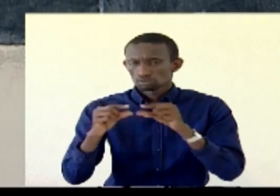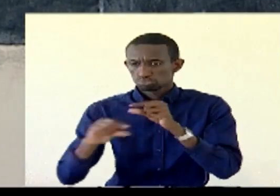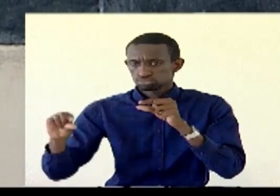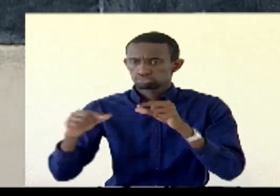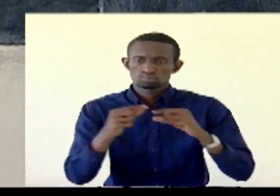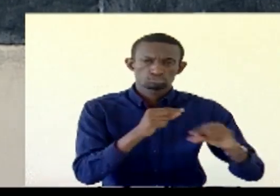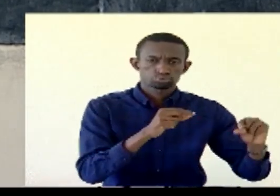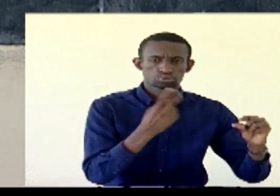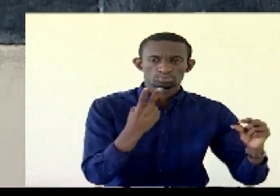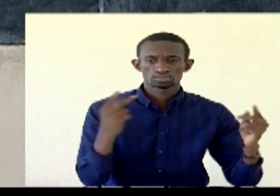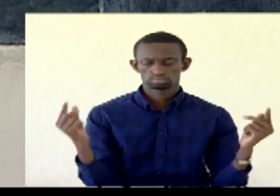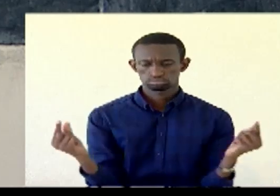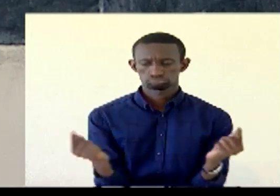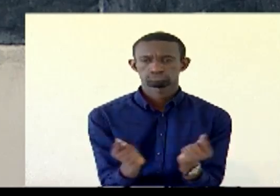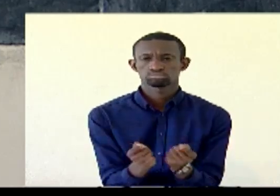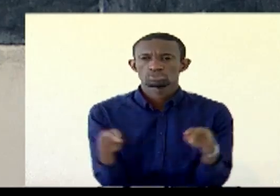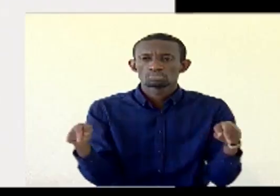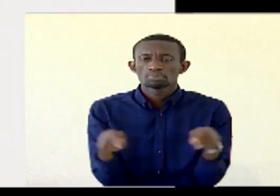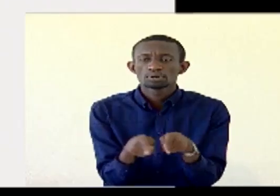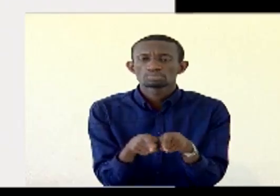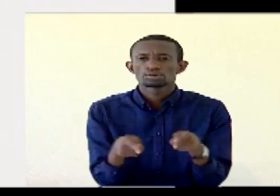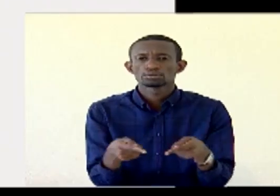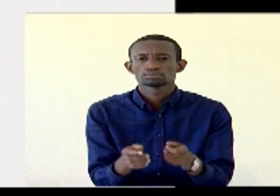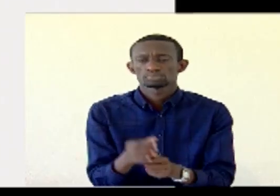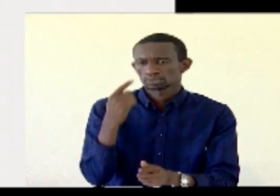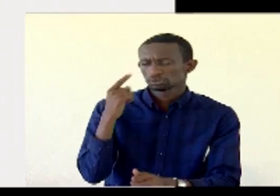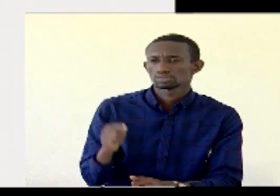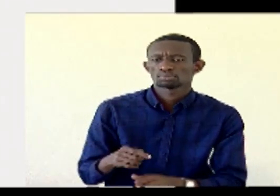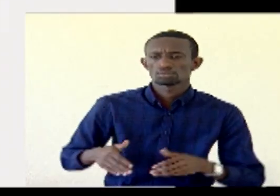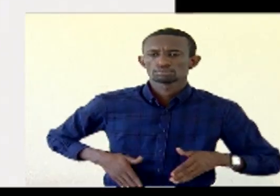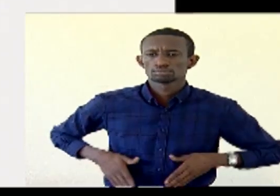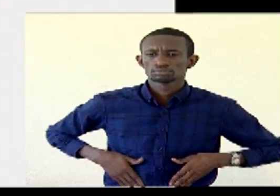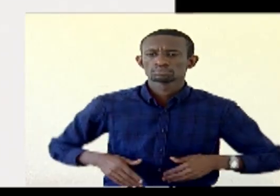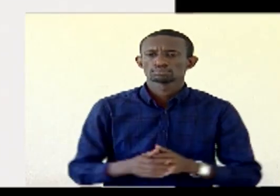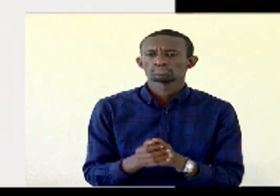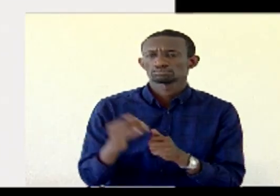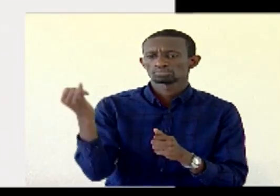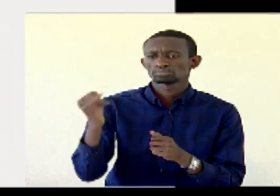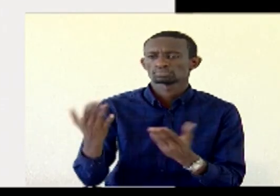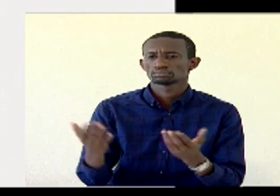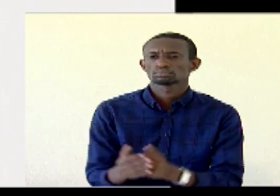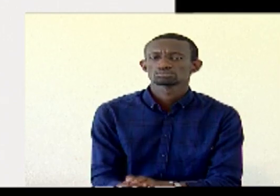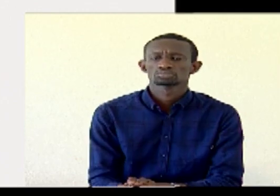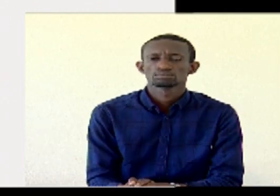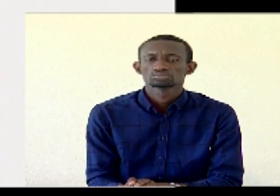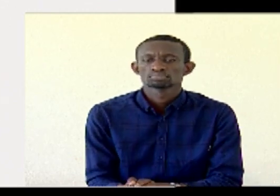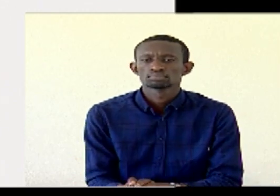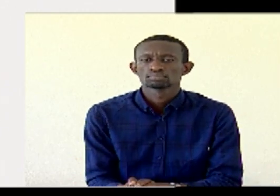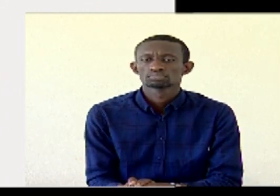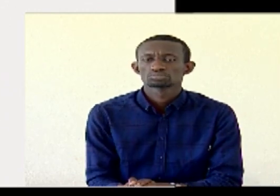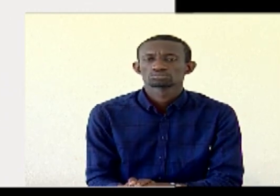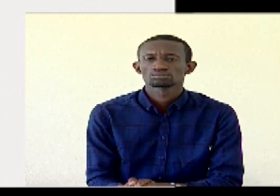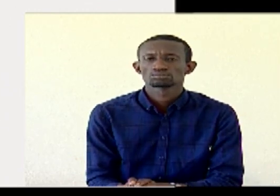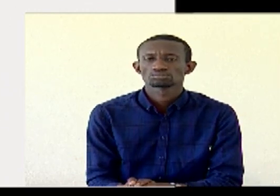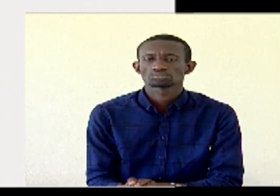at the lower abdomen. Let's have the internal structure of the kidney. The kidney internally is made up of very many parts, but